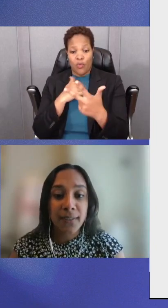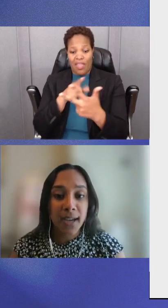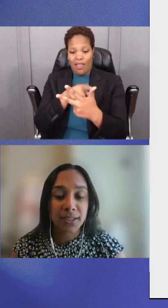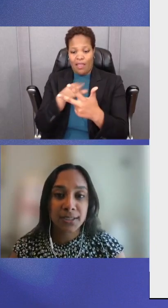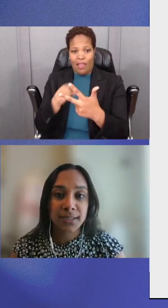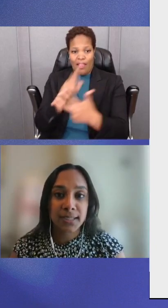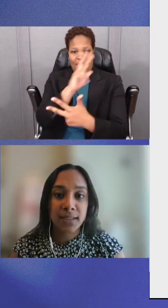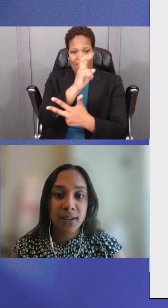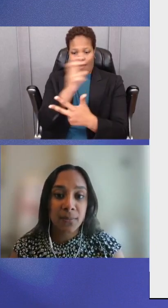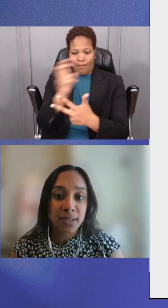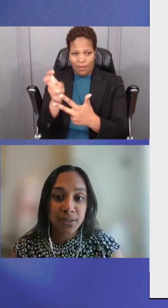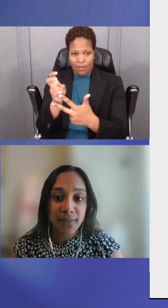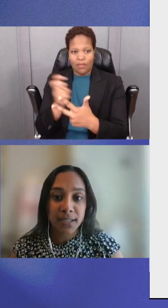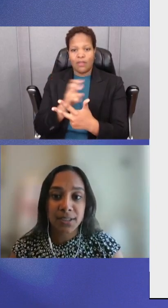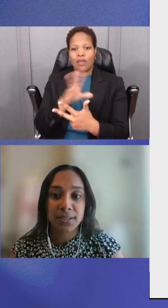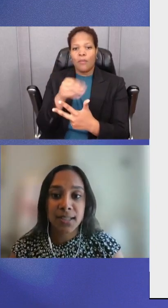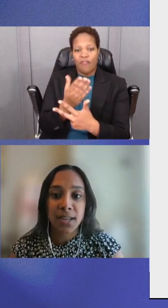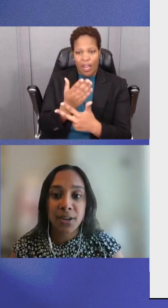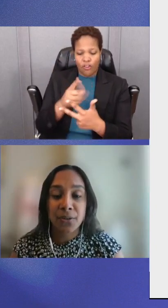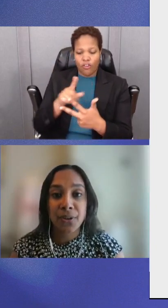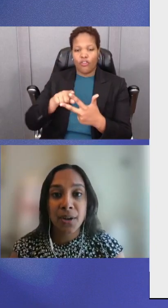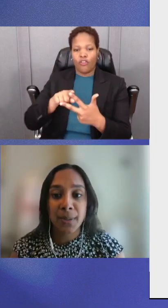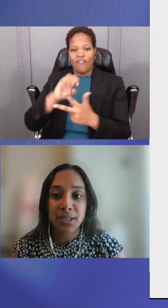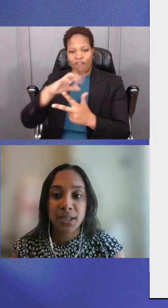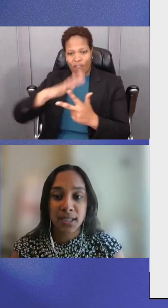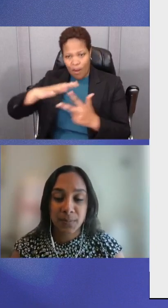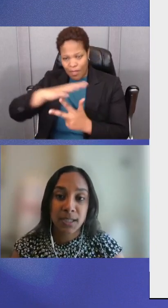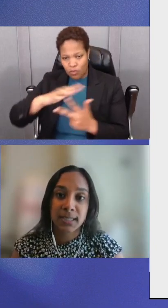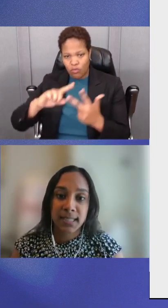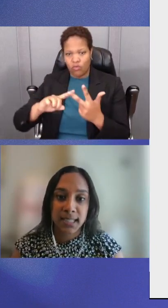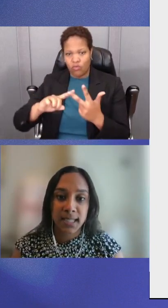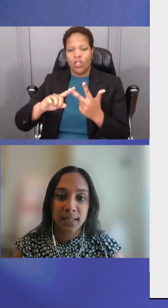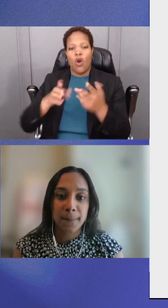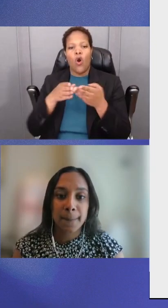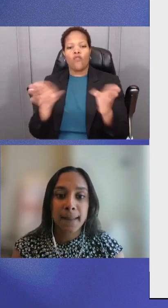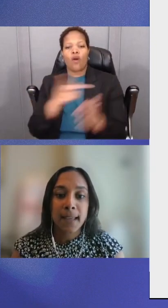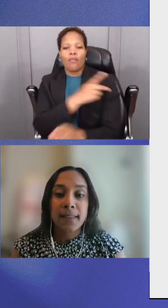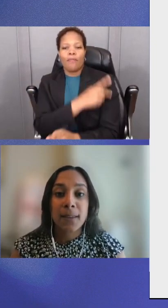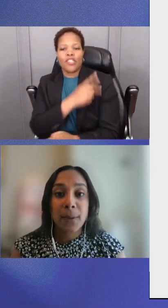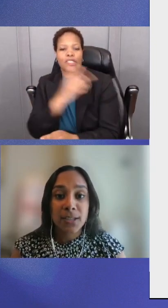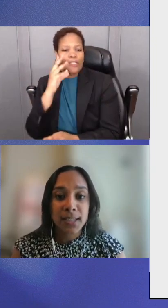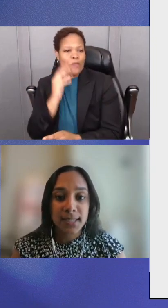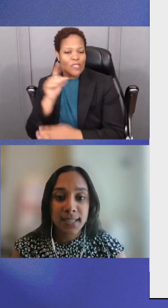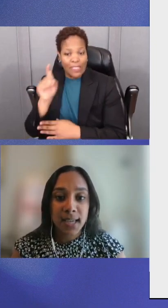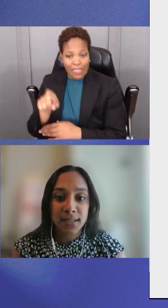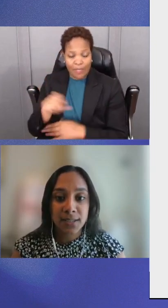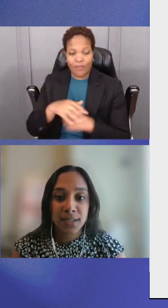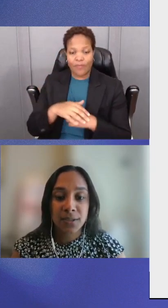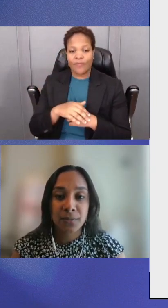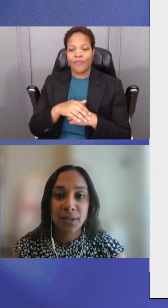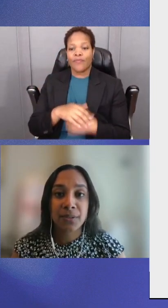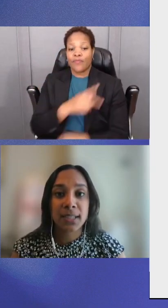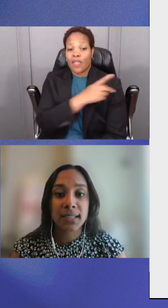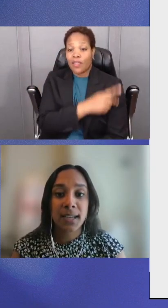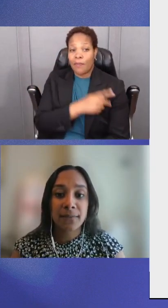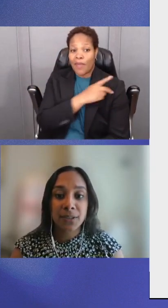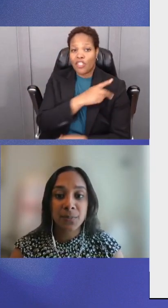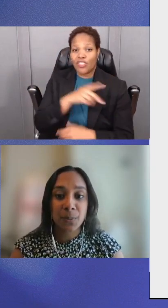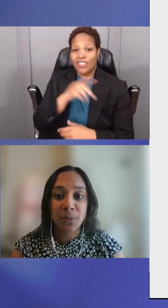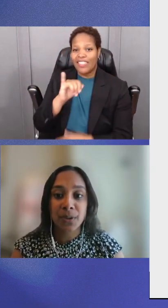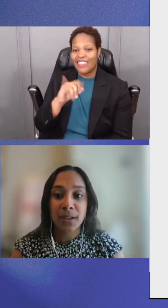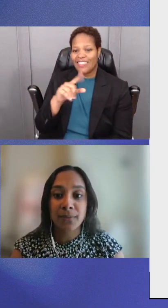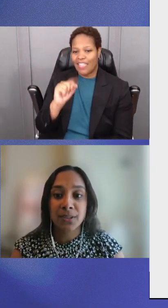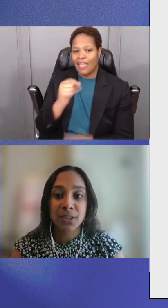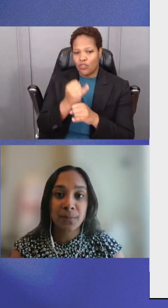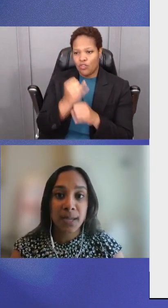provider factors, environmental factors, and overall patient experience and need. The Patient Insight Institute recruited a diverse